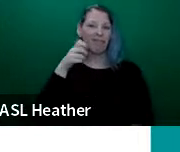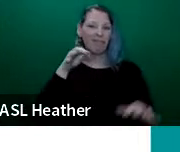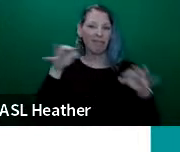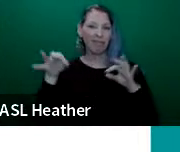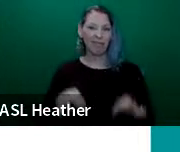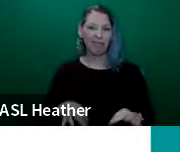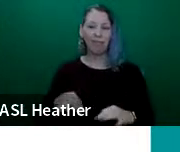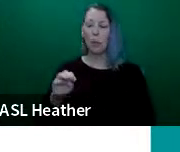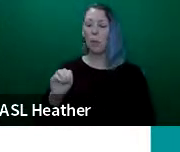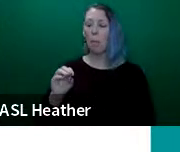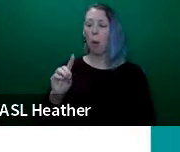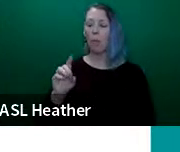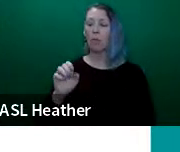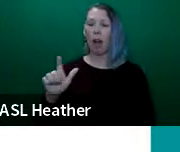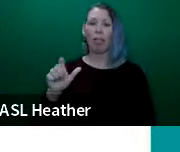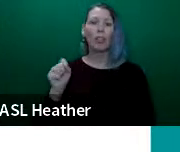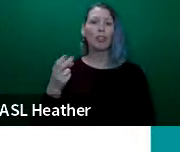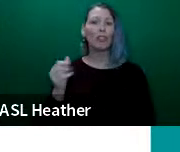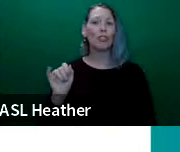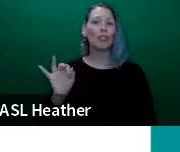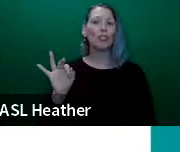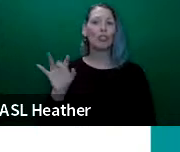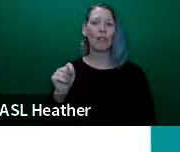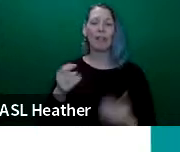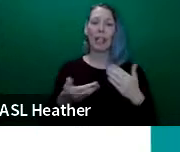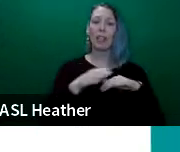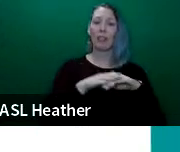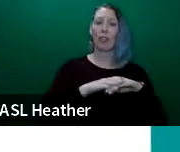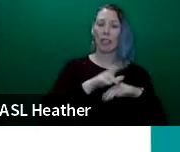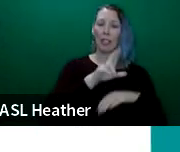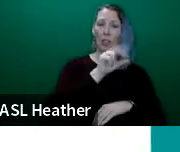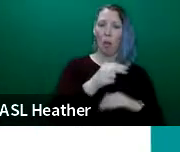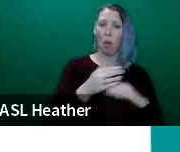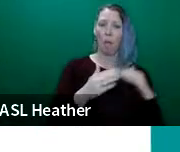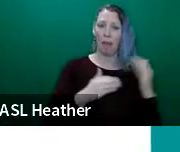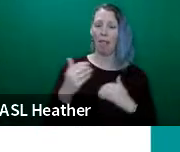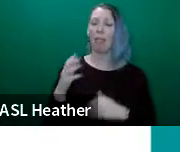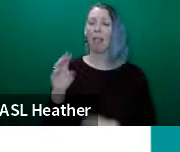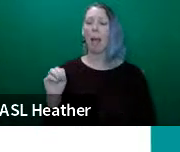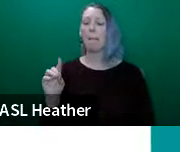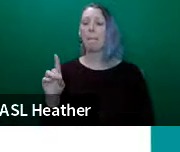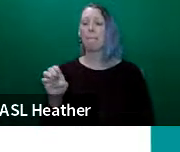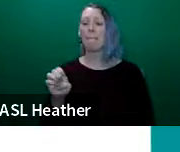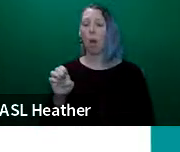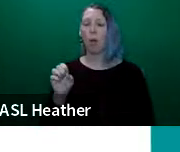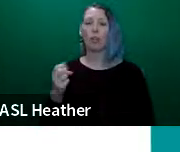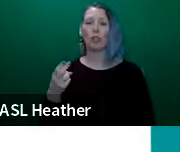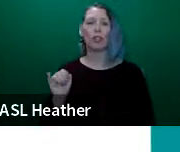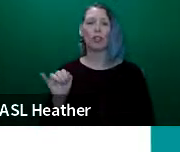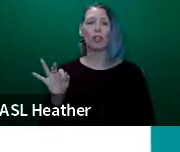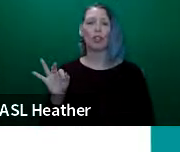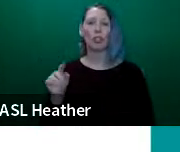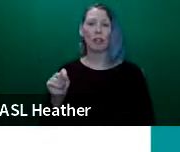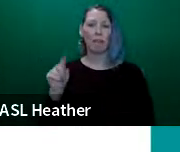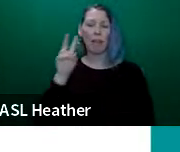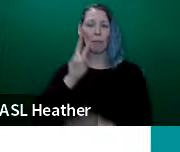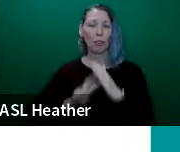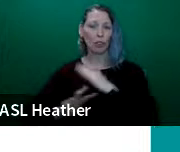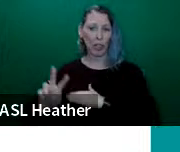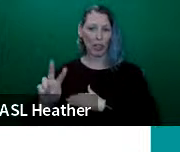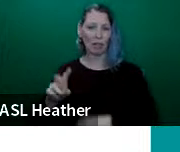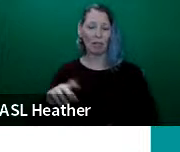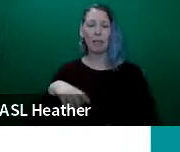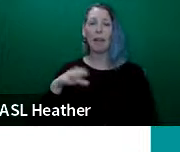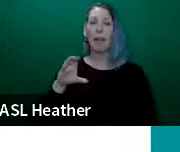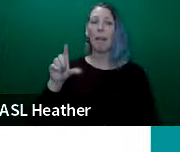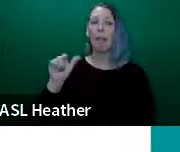modal shift. You can see the increase between the no build and the kind of the mode shift projections with the project. You get the